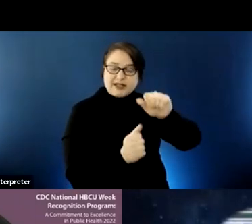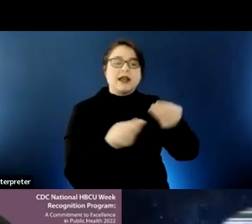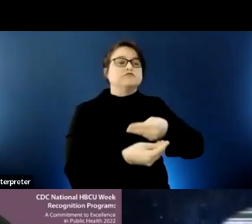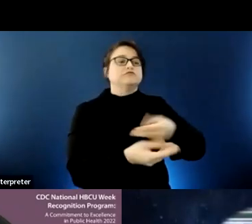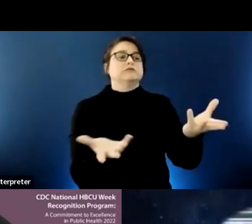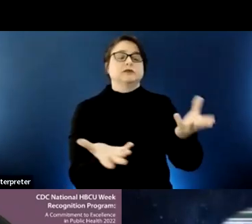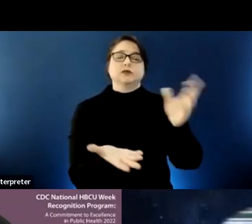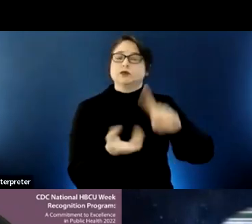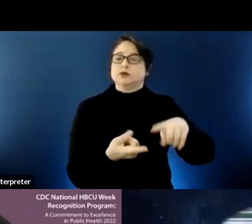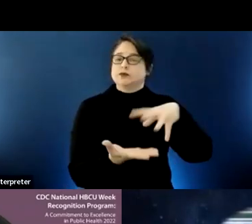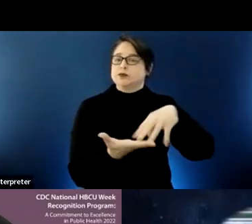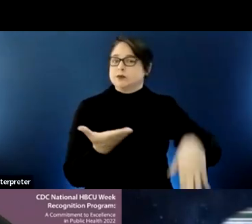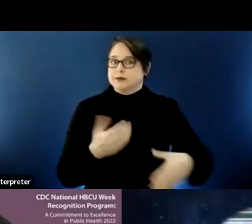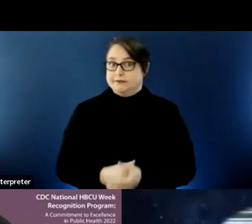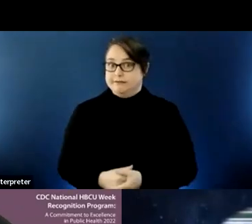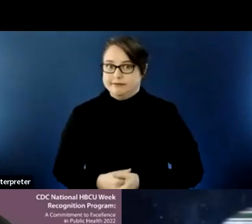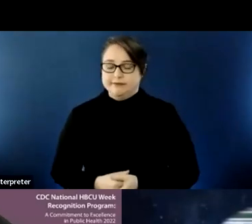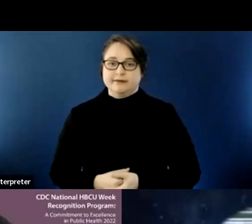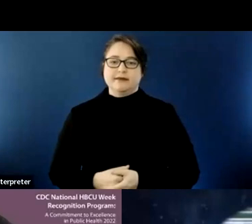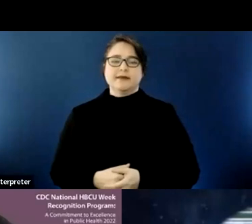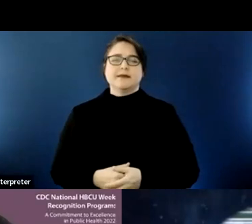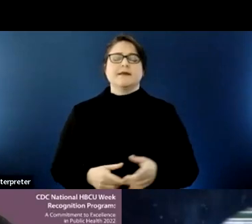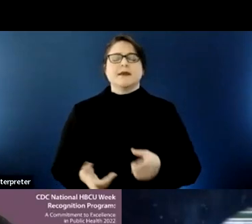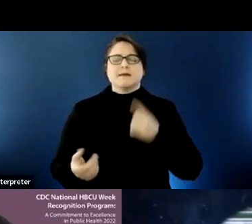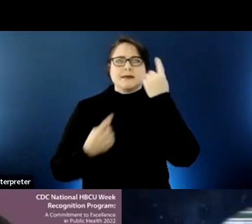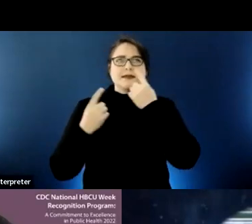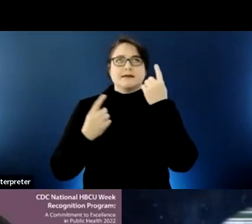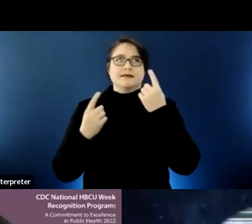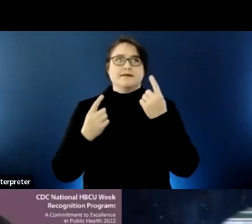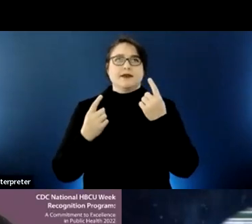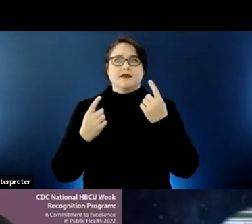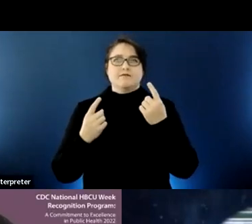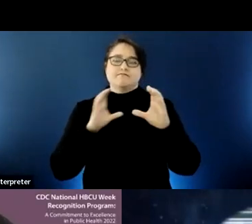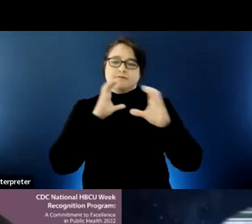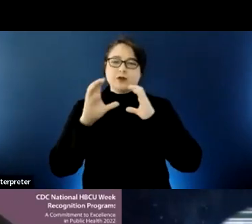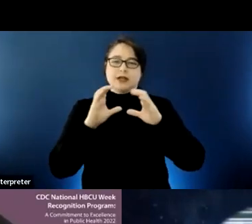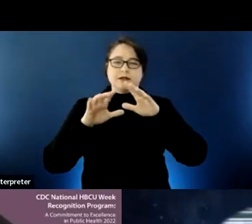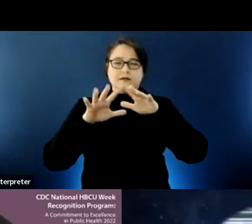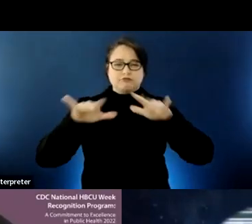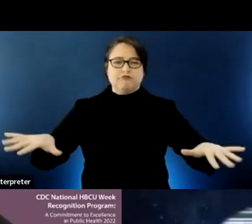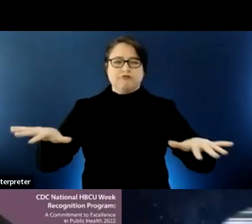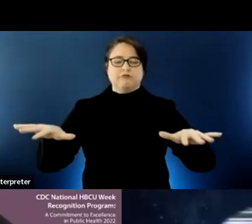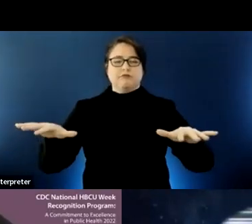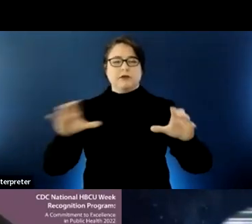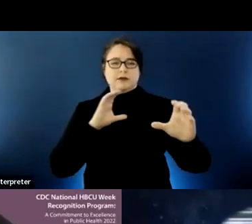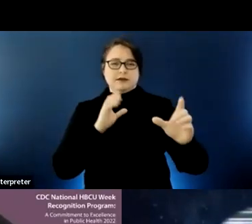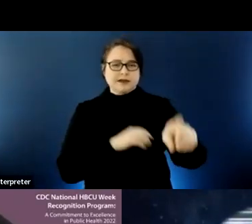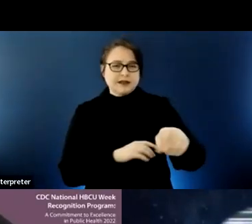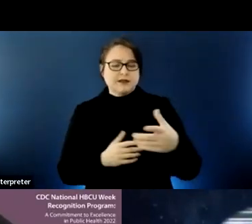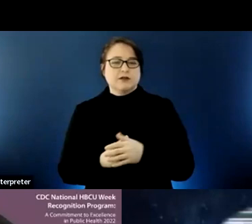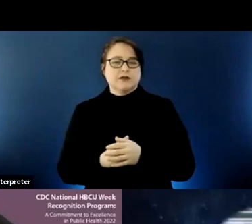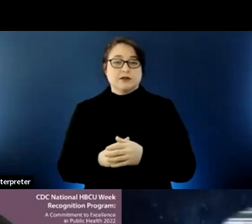thing, thinking of the kind of bi-directional method of communication, communication to the